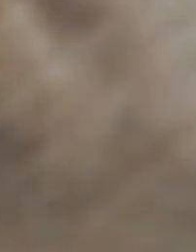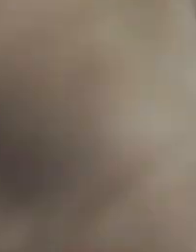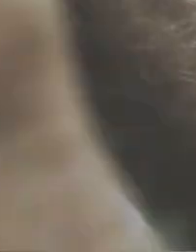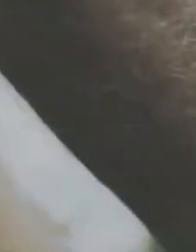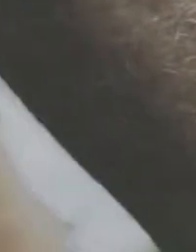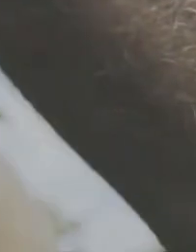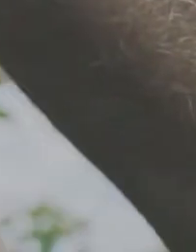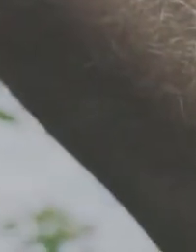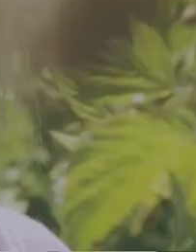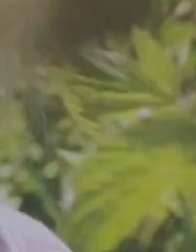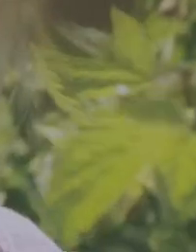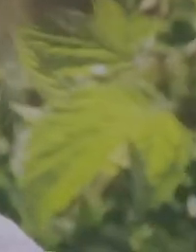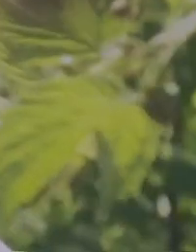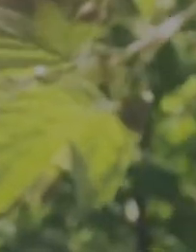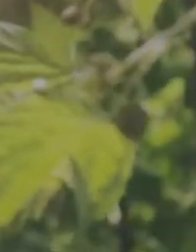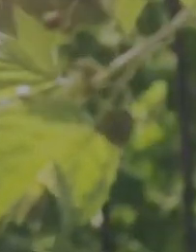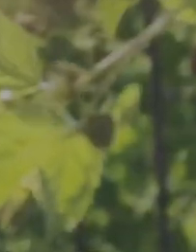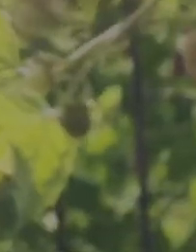bank